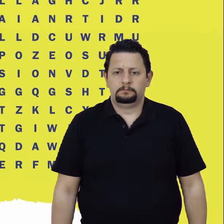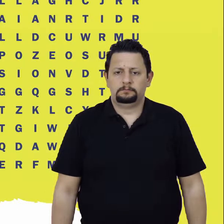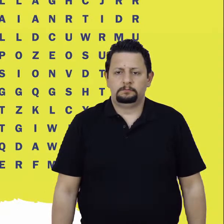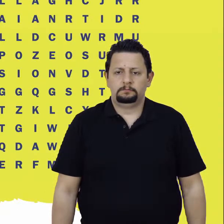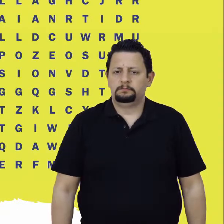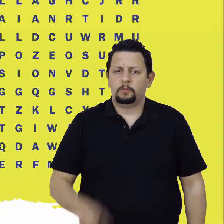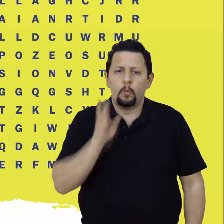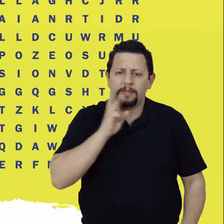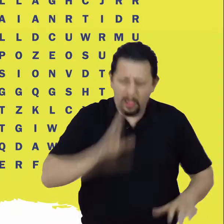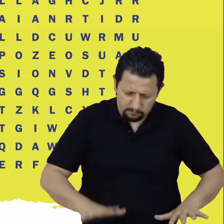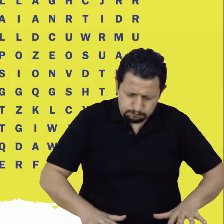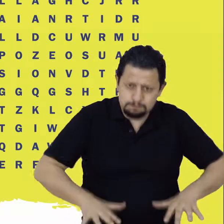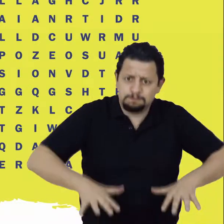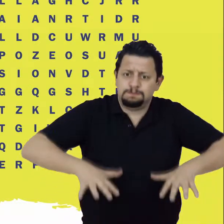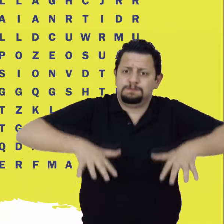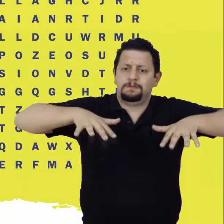Wildfire.